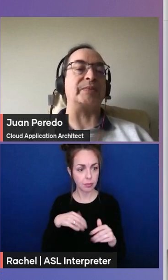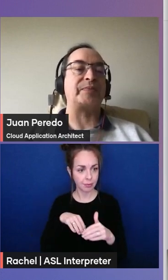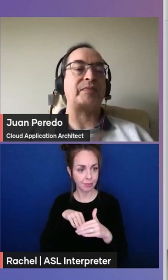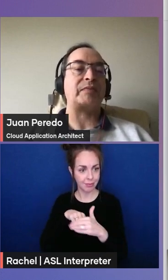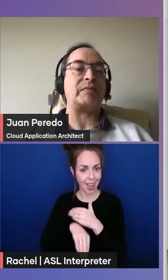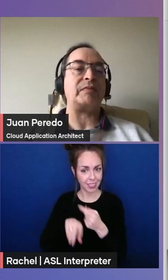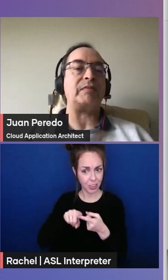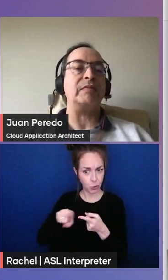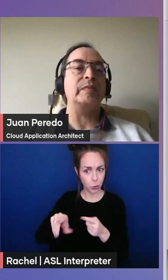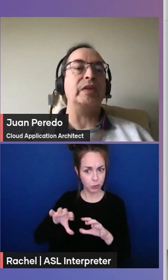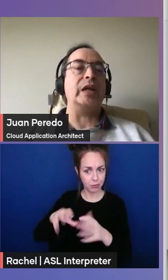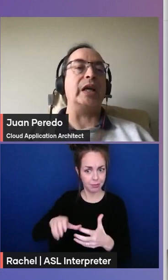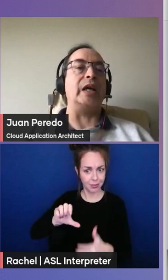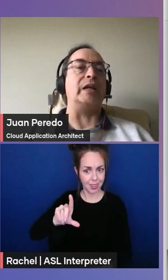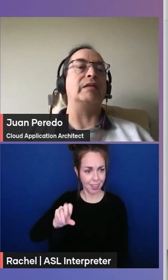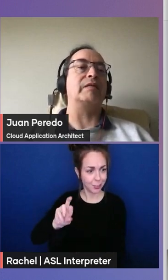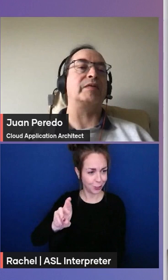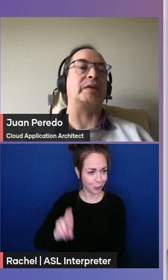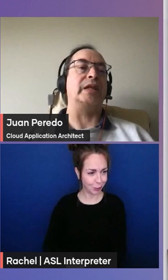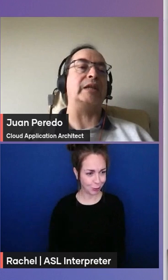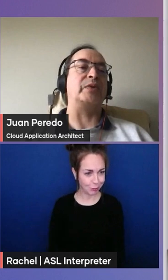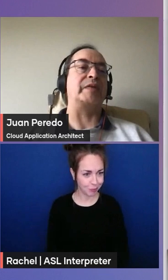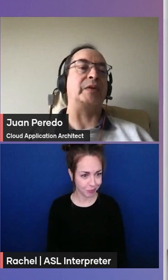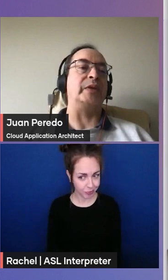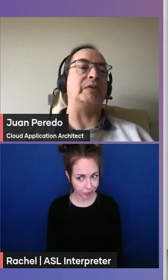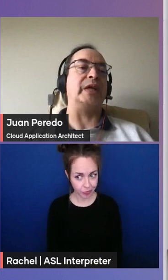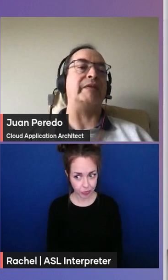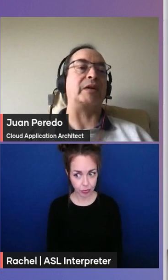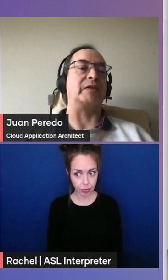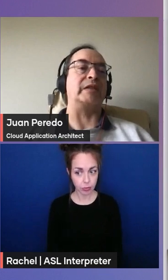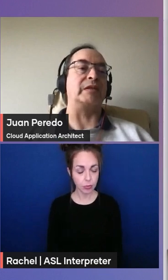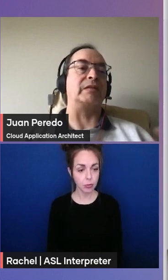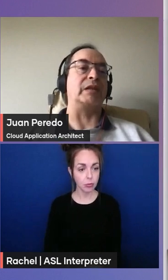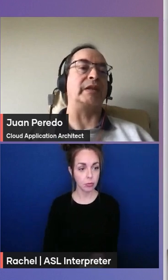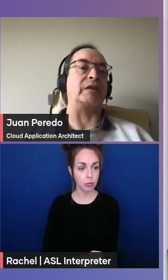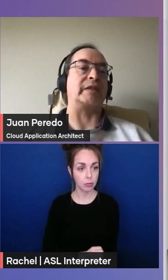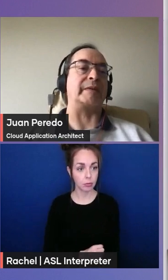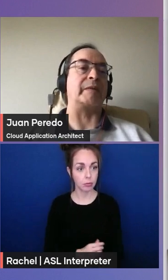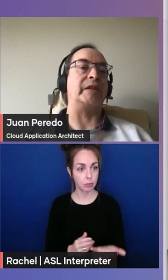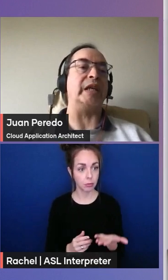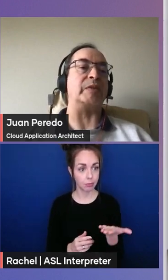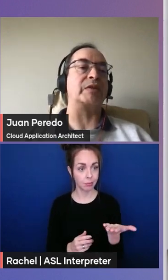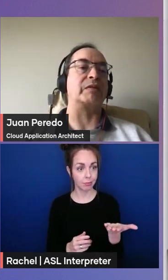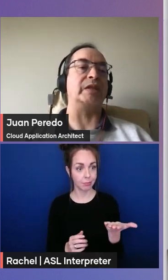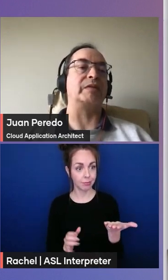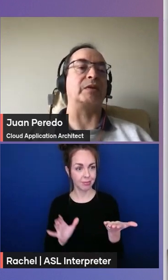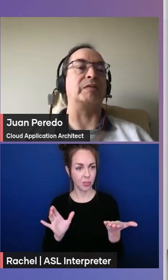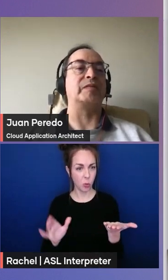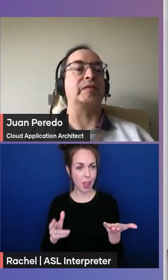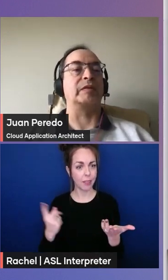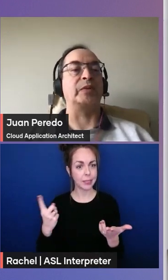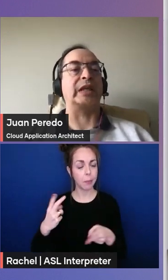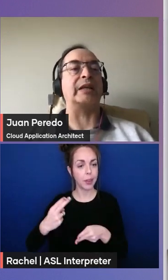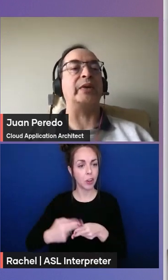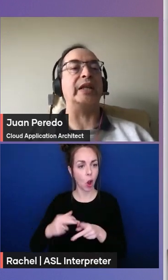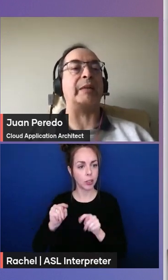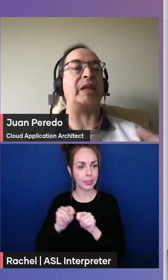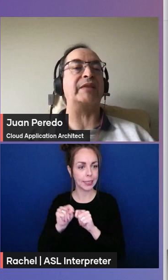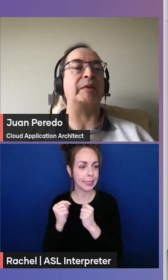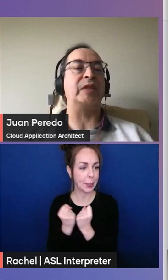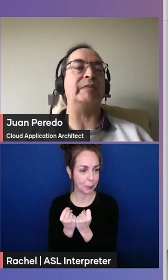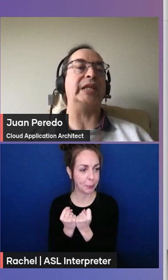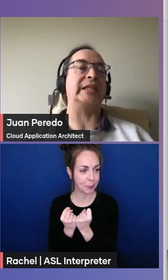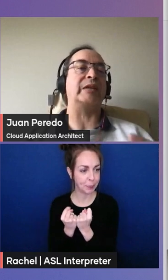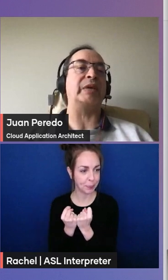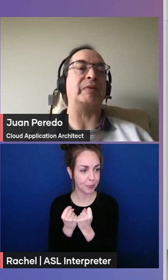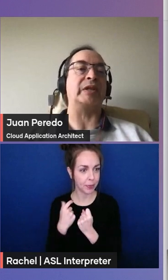cluster. And for that, we have the concept of teams, right? So we can create a